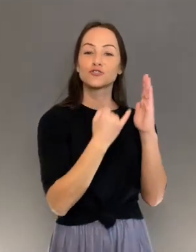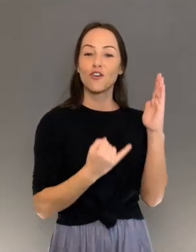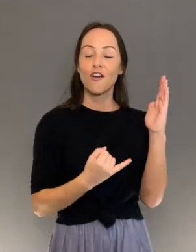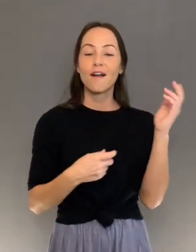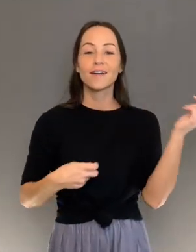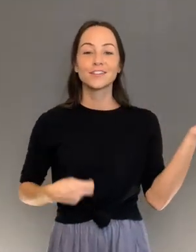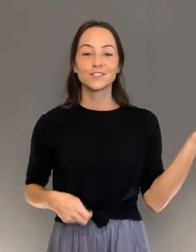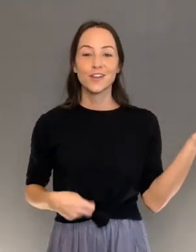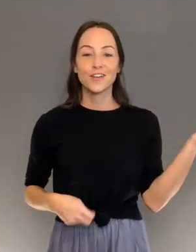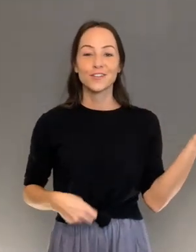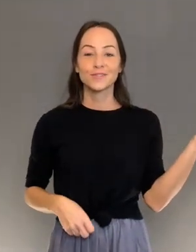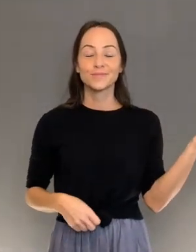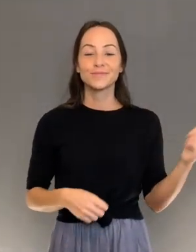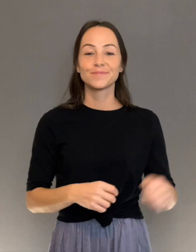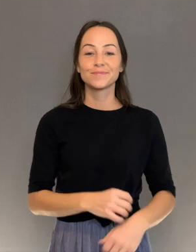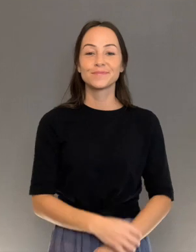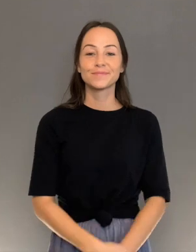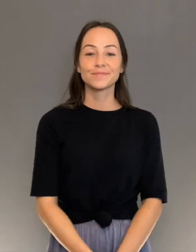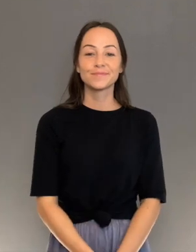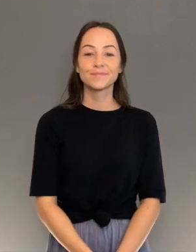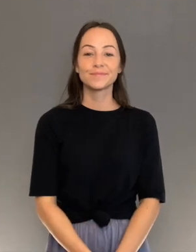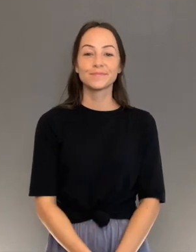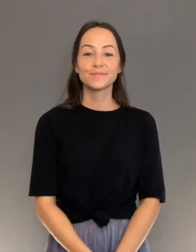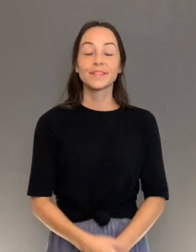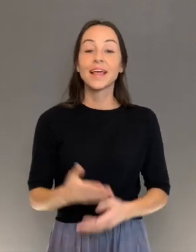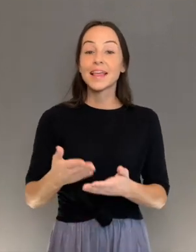Draw a guitar.